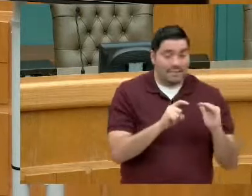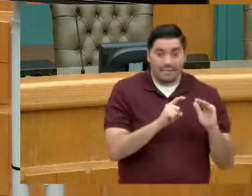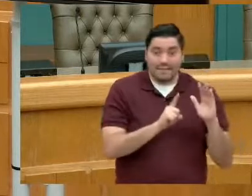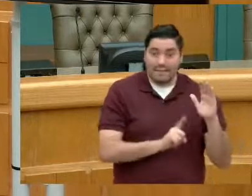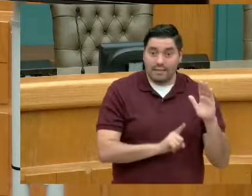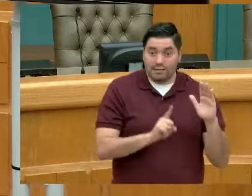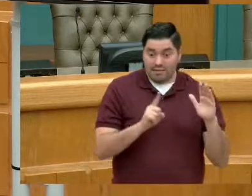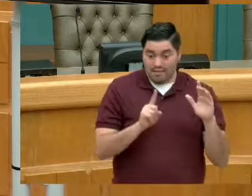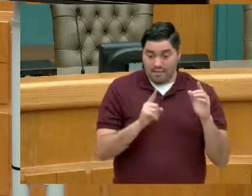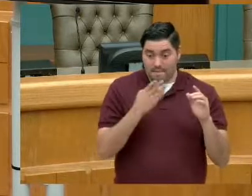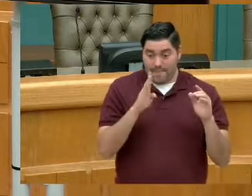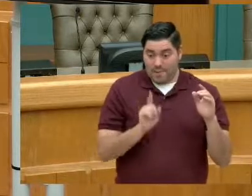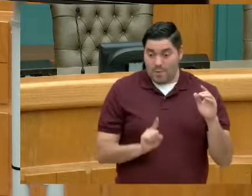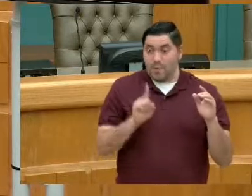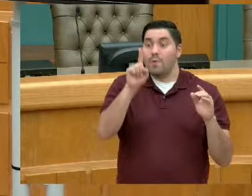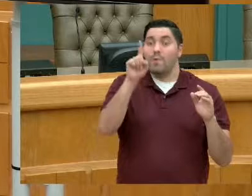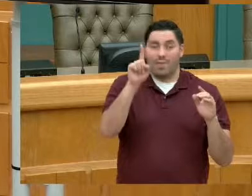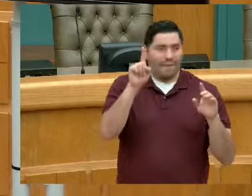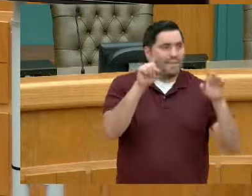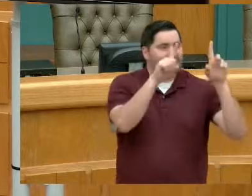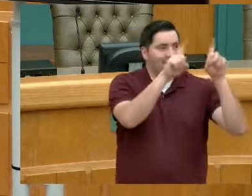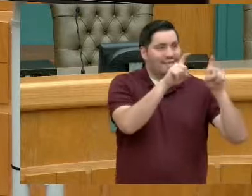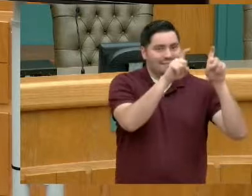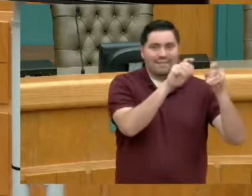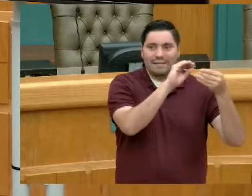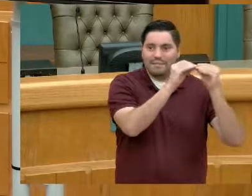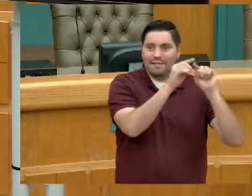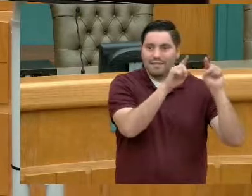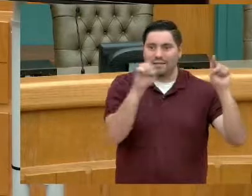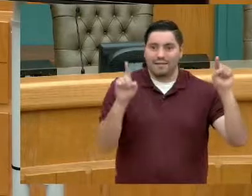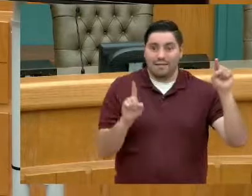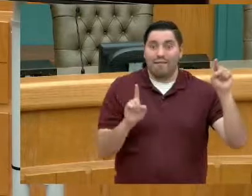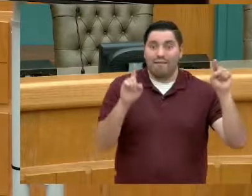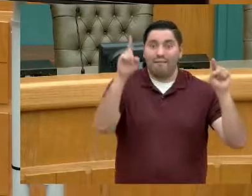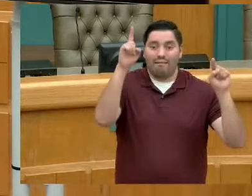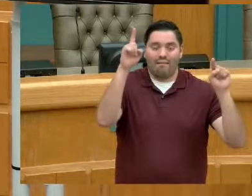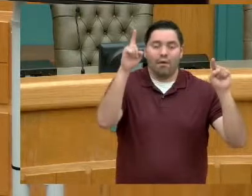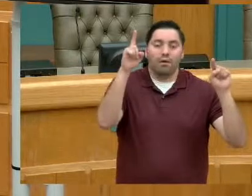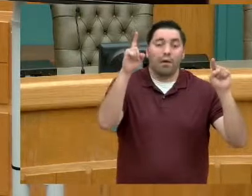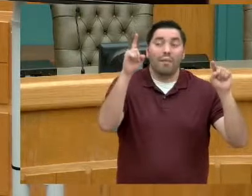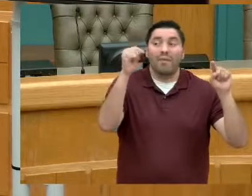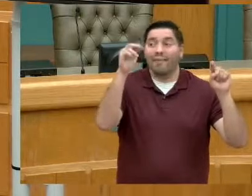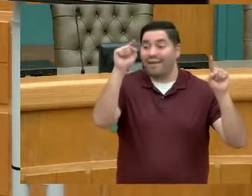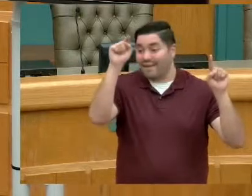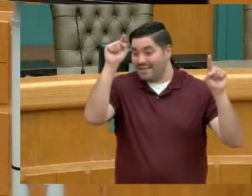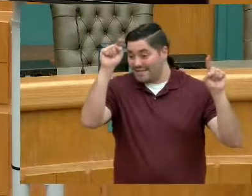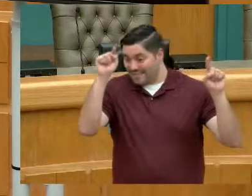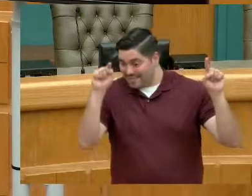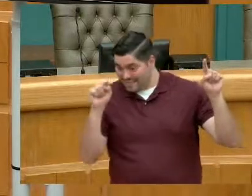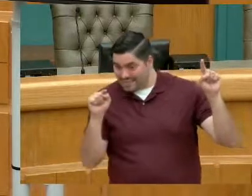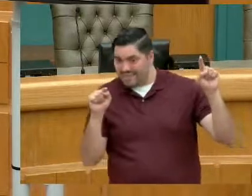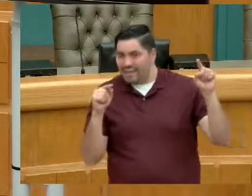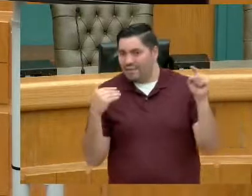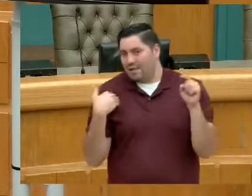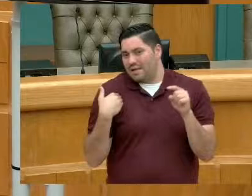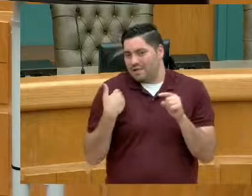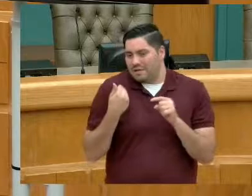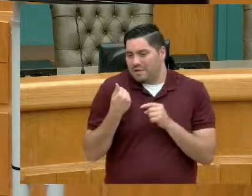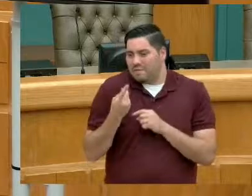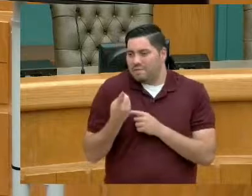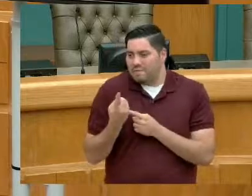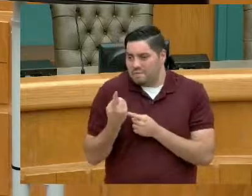peak, and then we moved out in another little bit of a high peak, but there's been a little bit of a drop in the last couple of